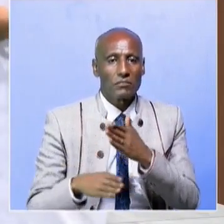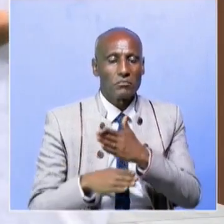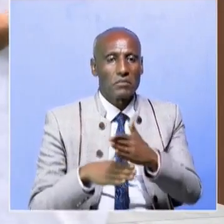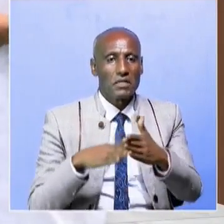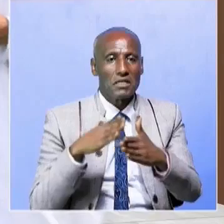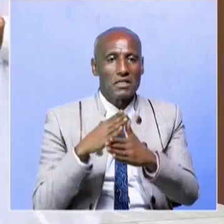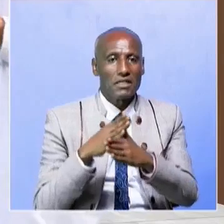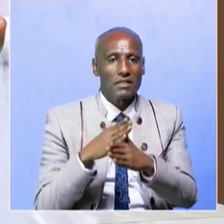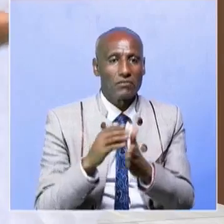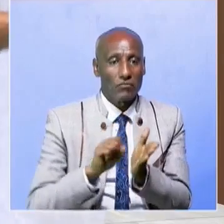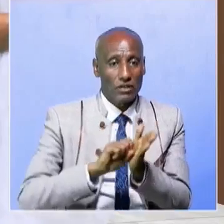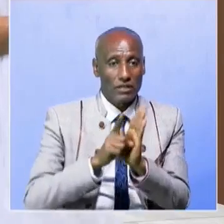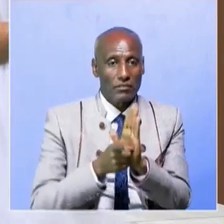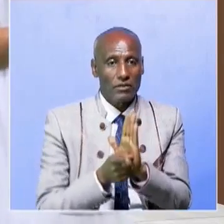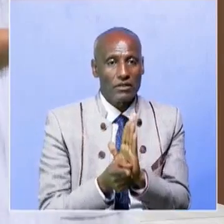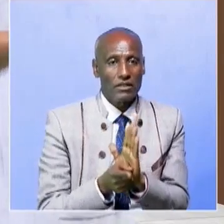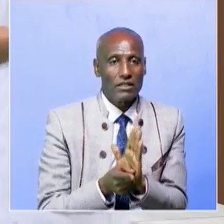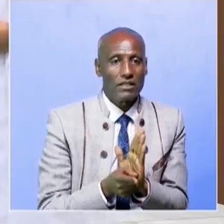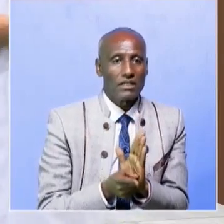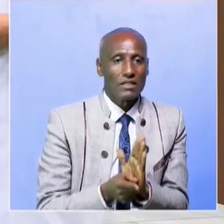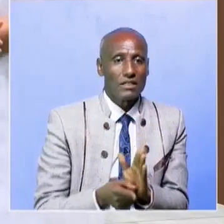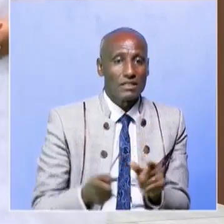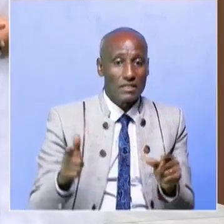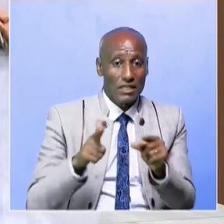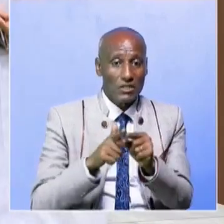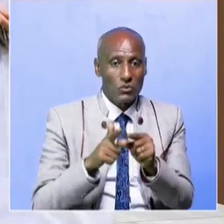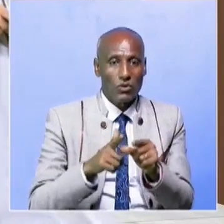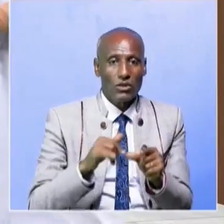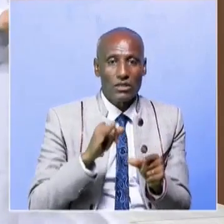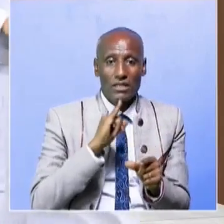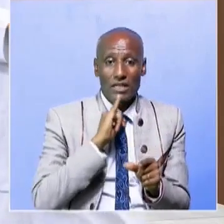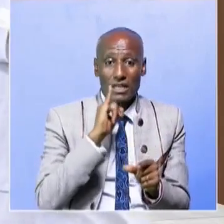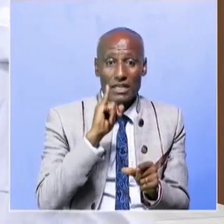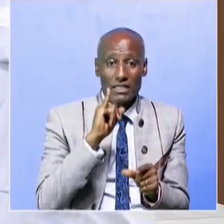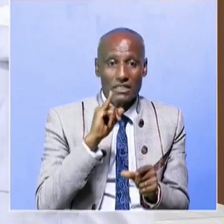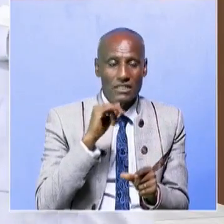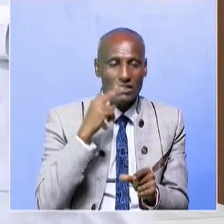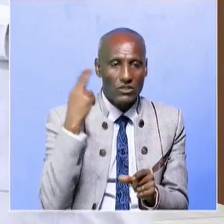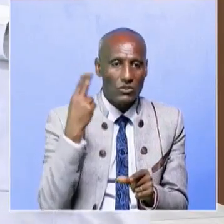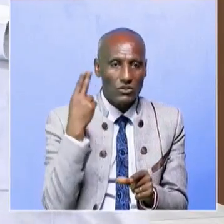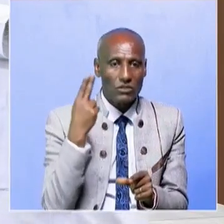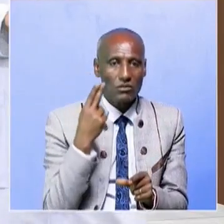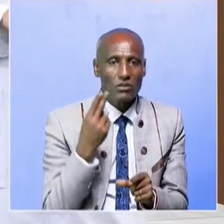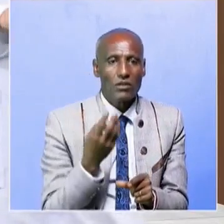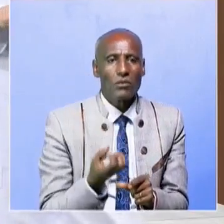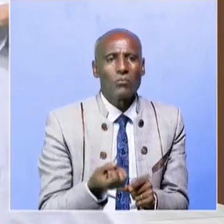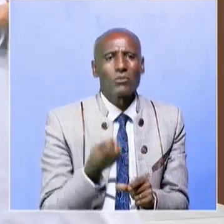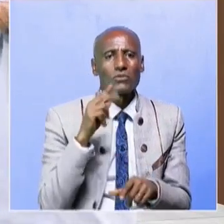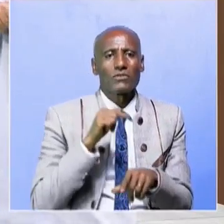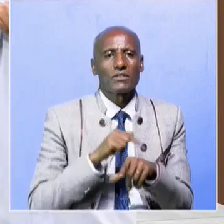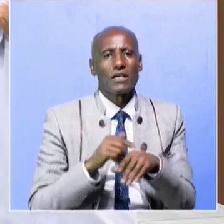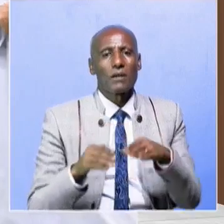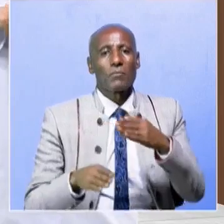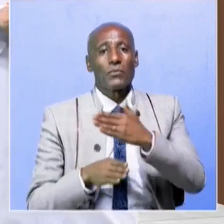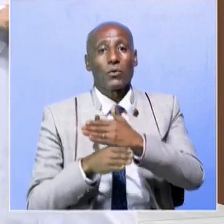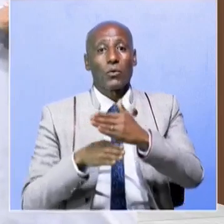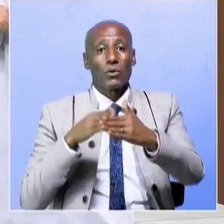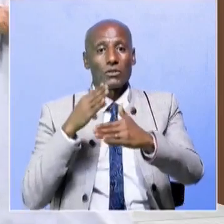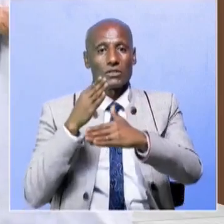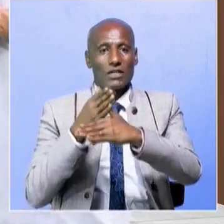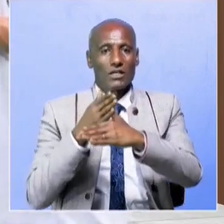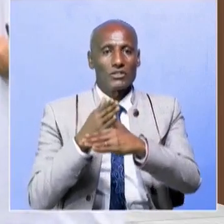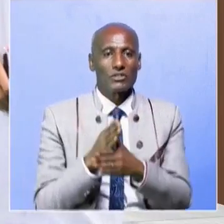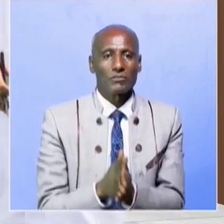building sites. For example, this word is used by construction workers a lot to talk about how